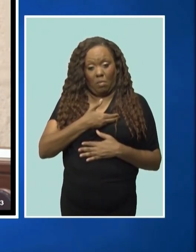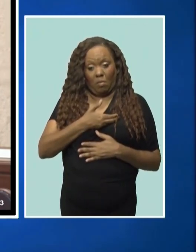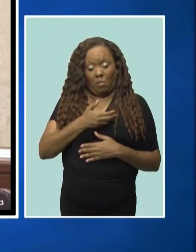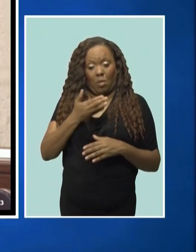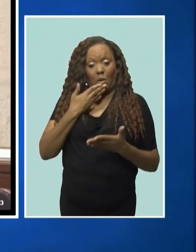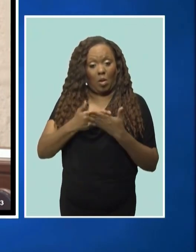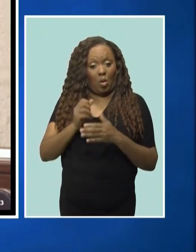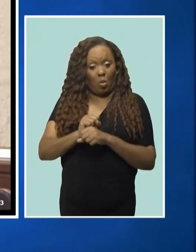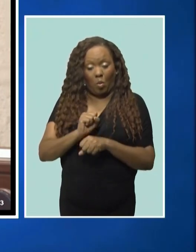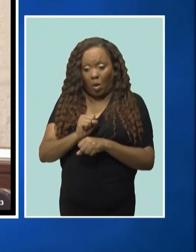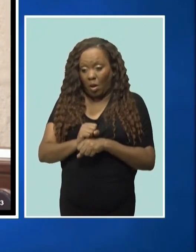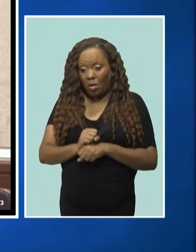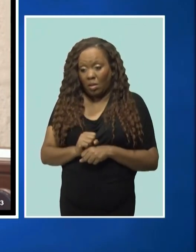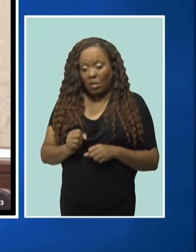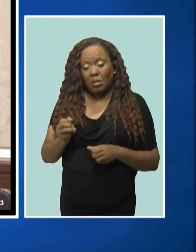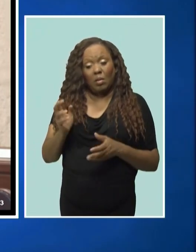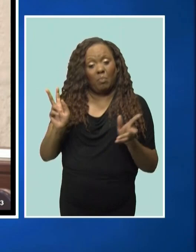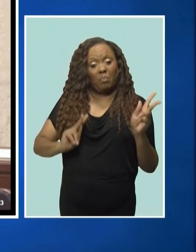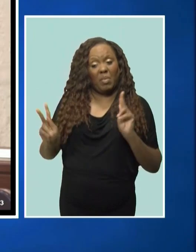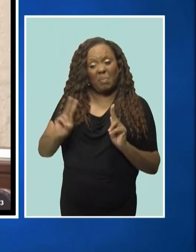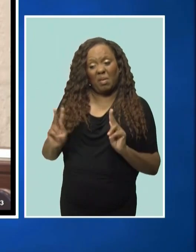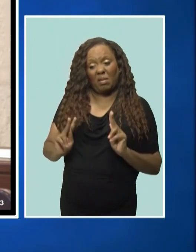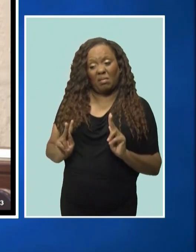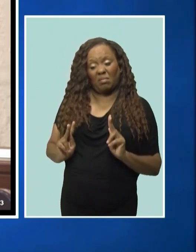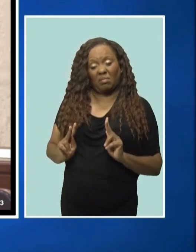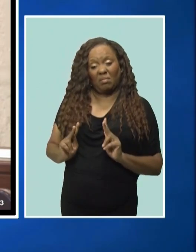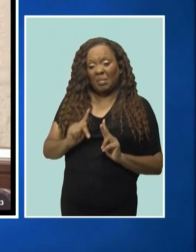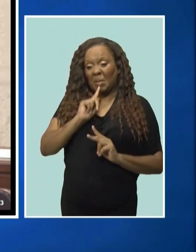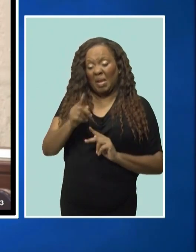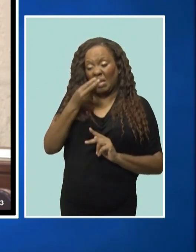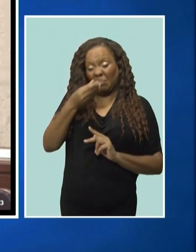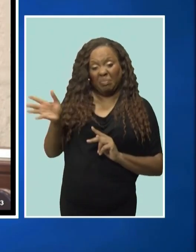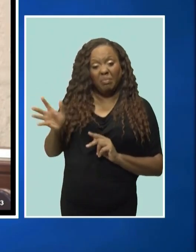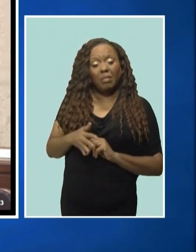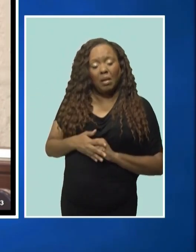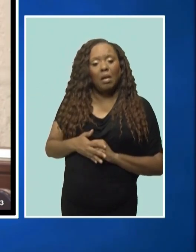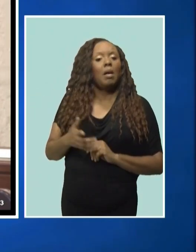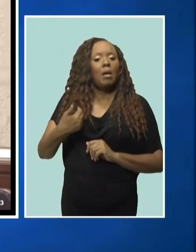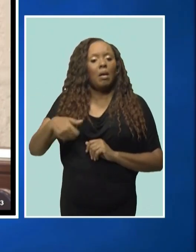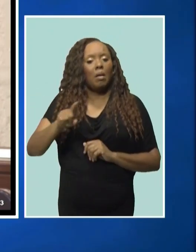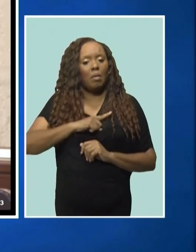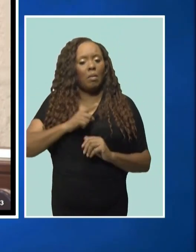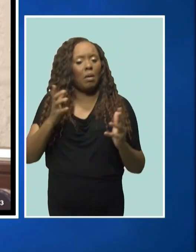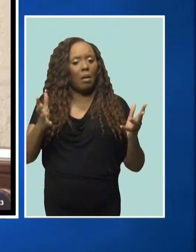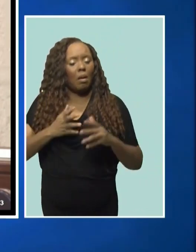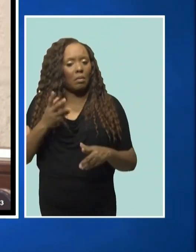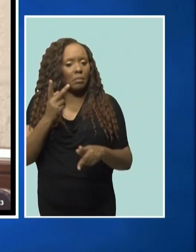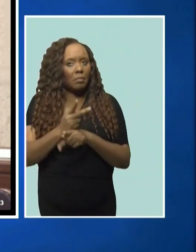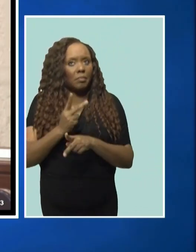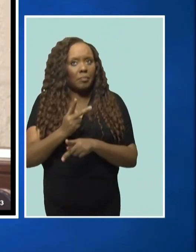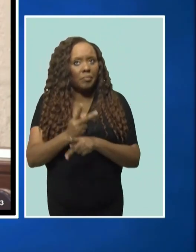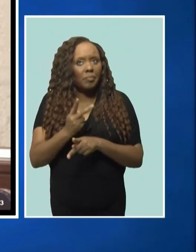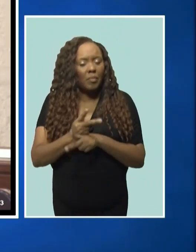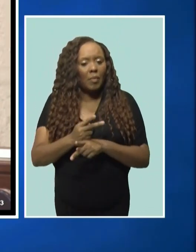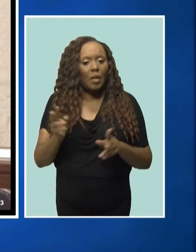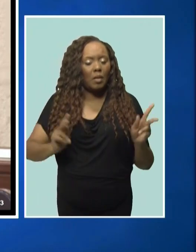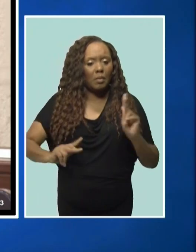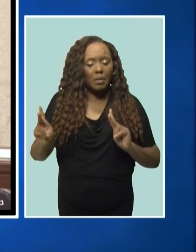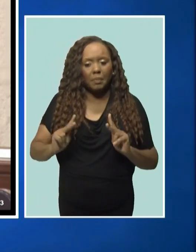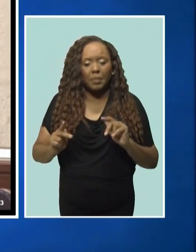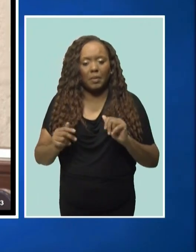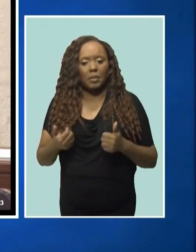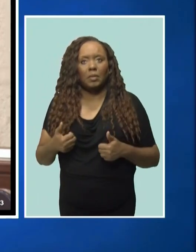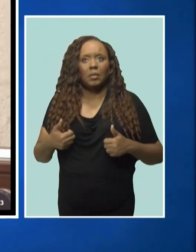undermined. I caution of the need for us to be aware of anarchists that